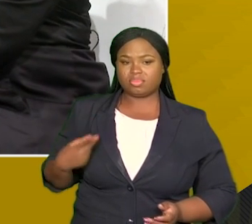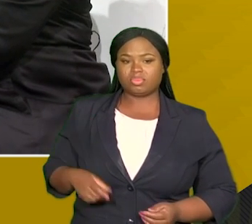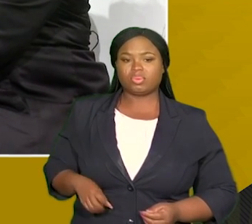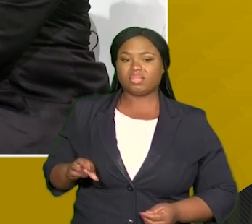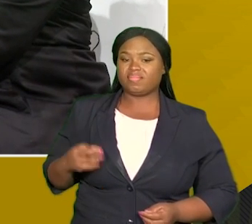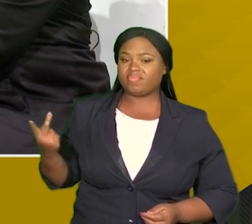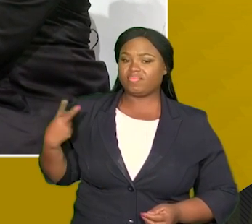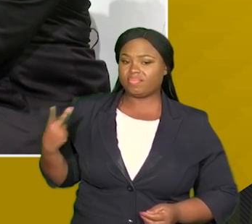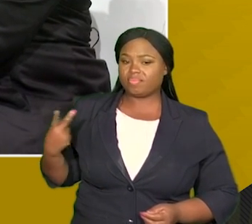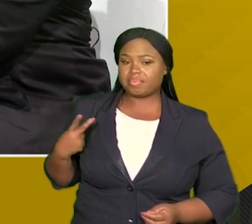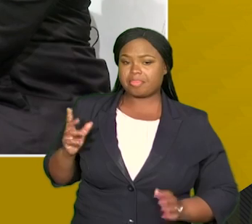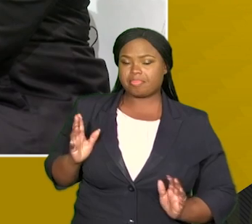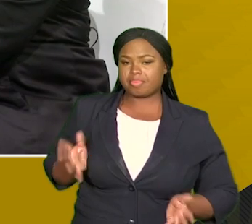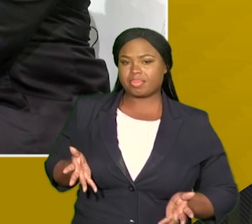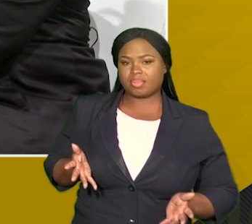me and her,